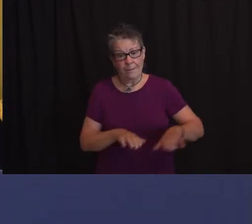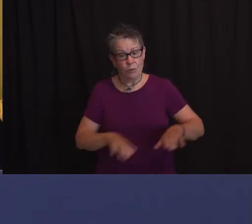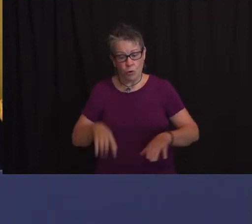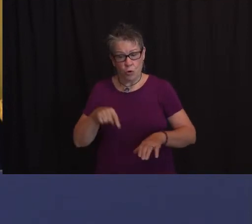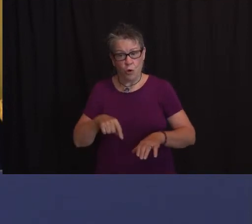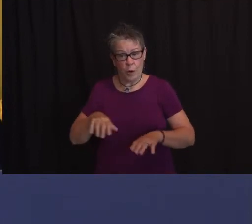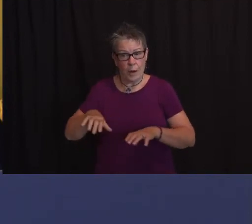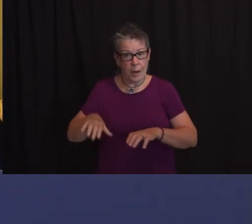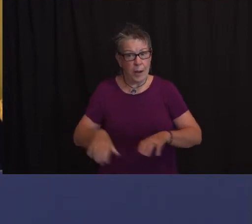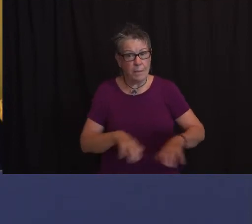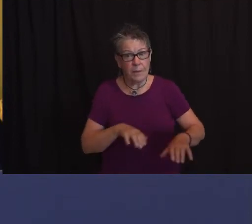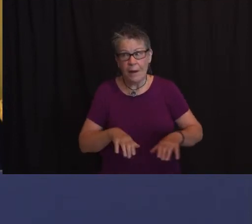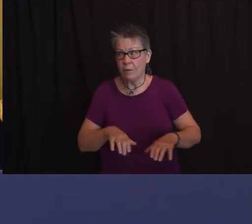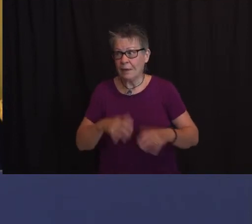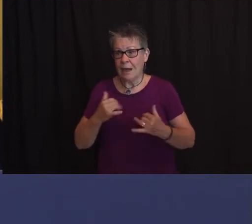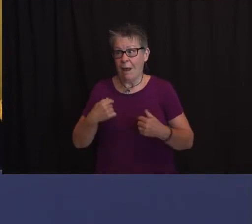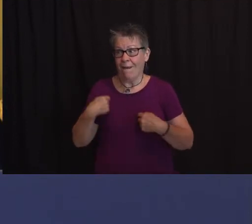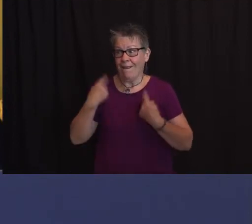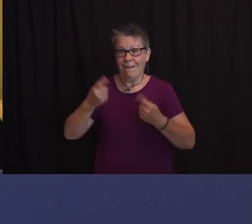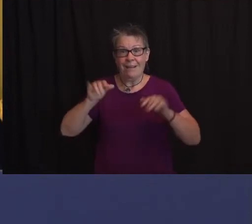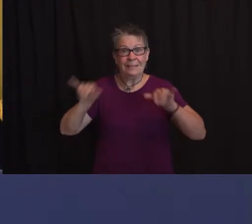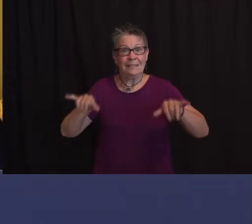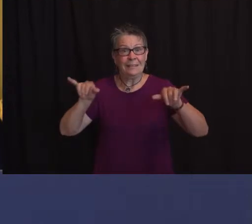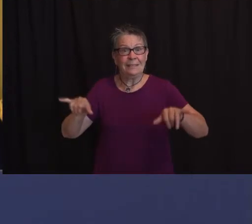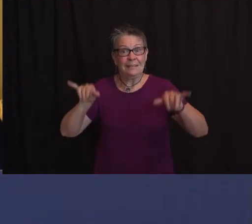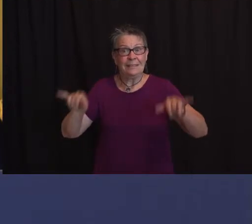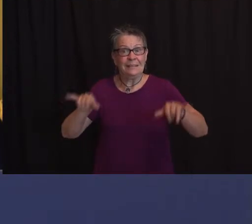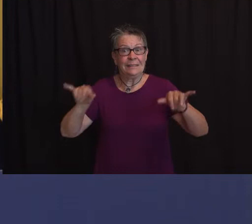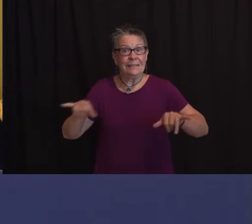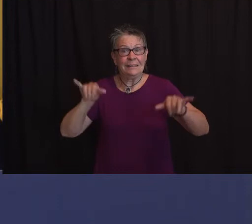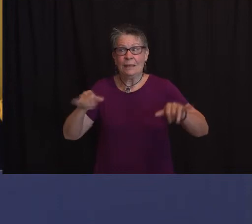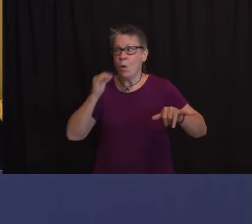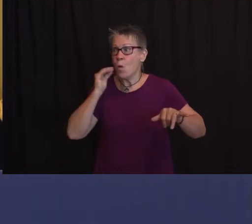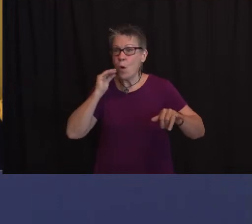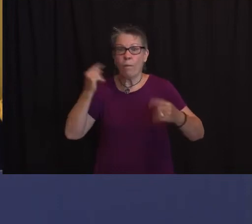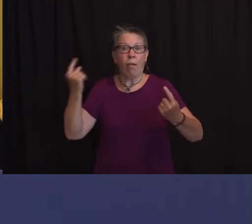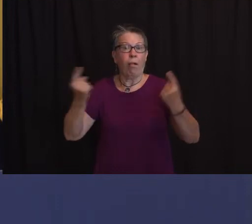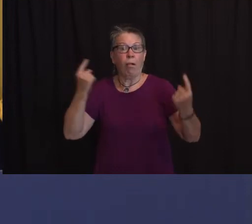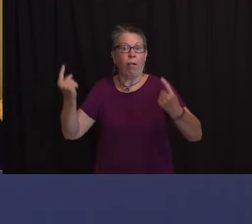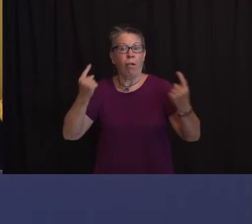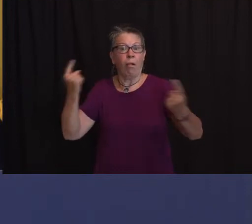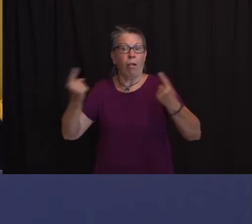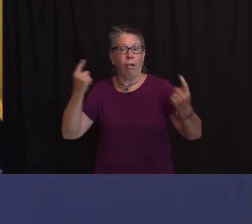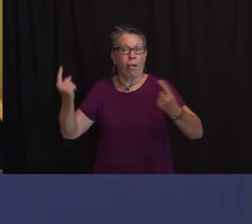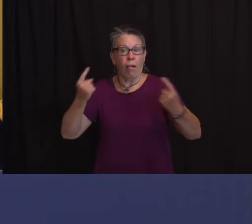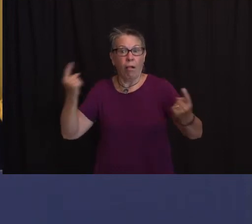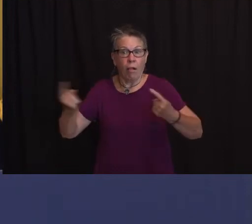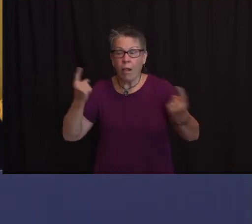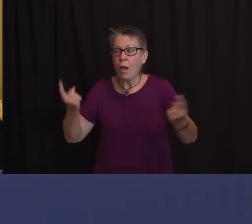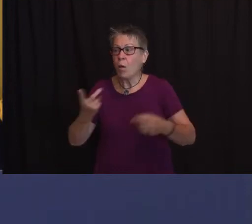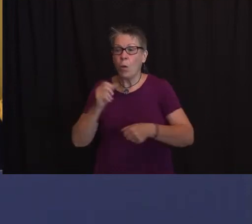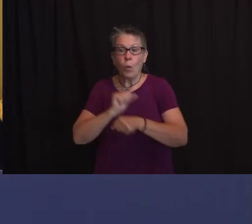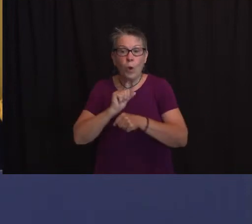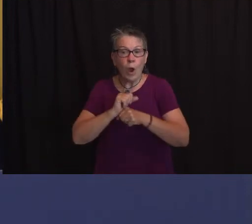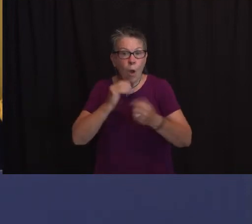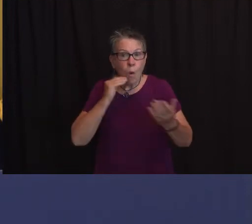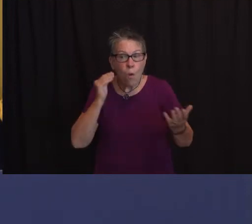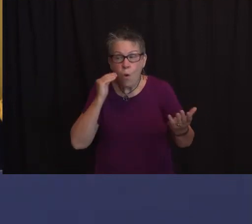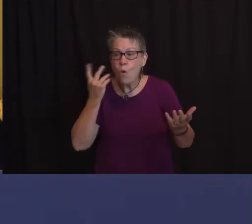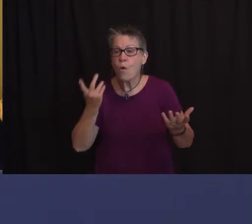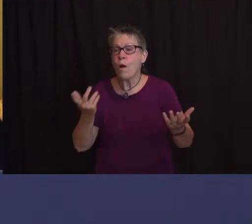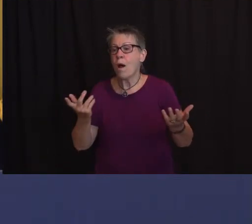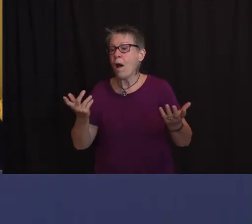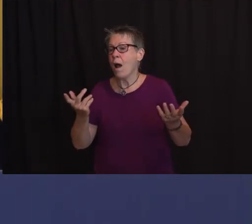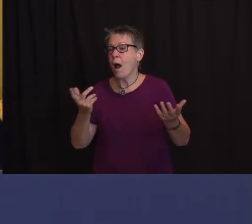to school remotely, when you've been working remotely. I'd throw on that hot as heck weather, which is